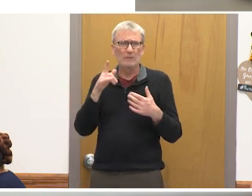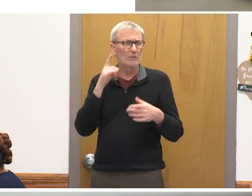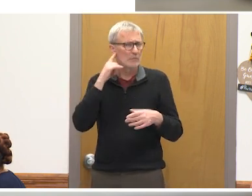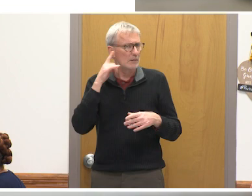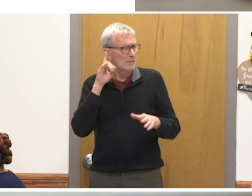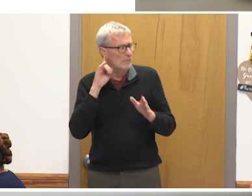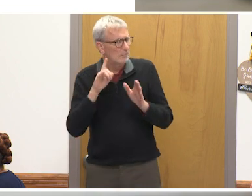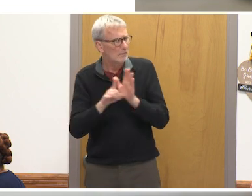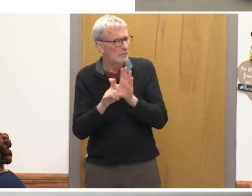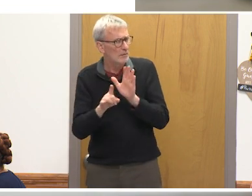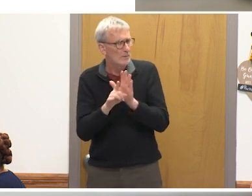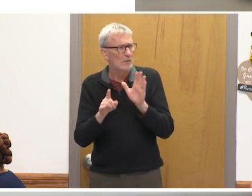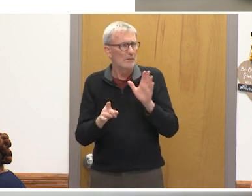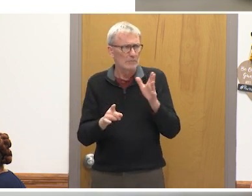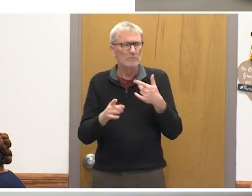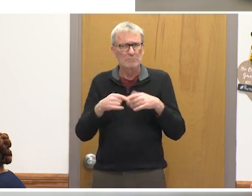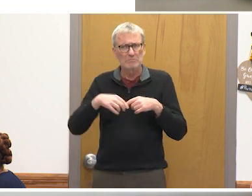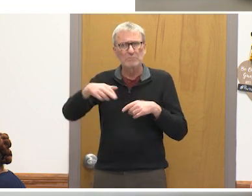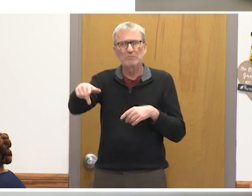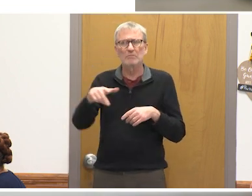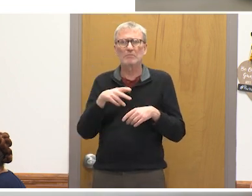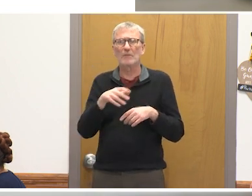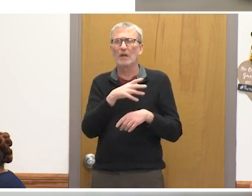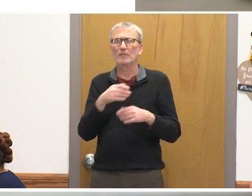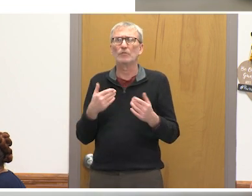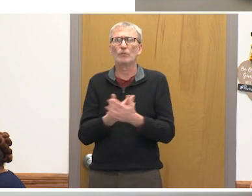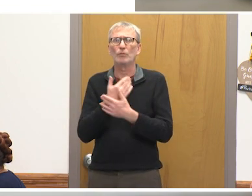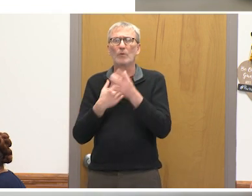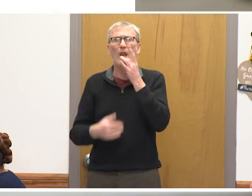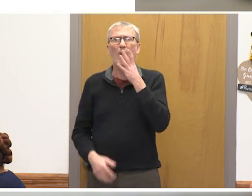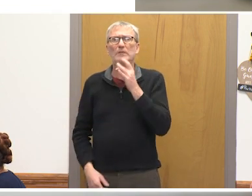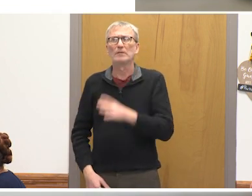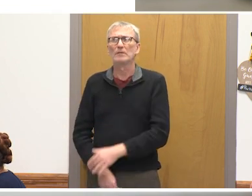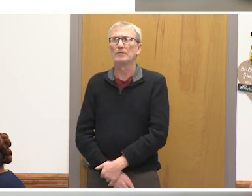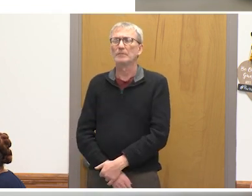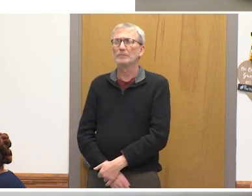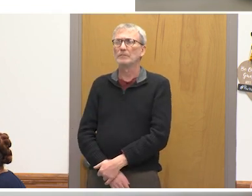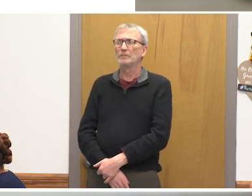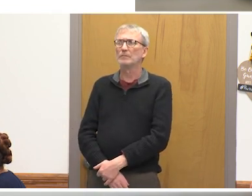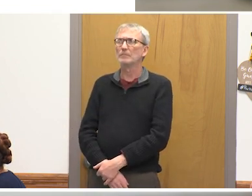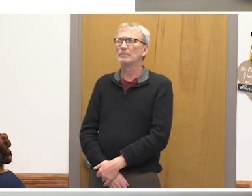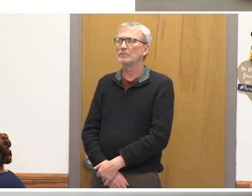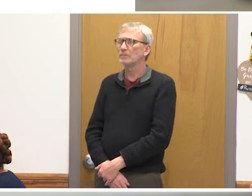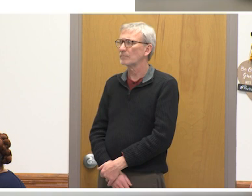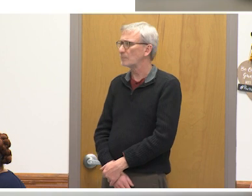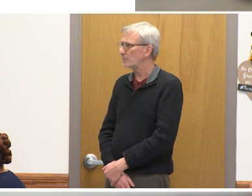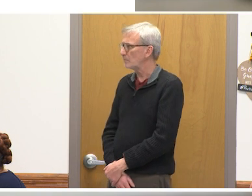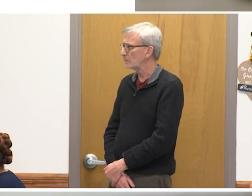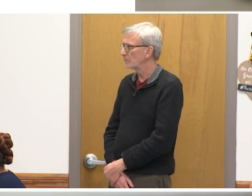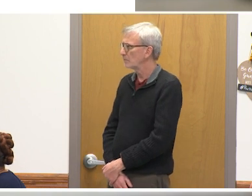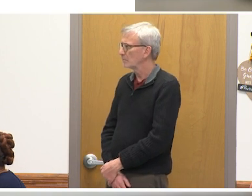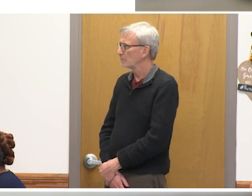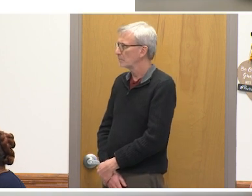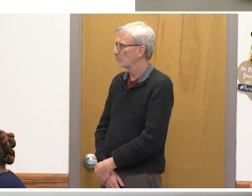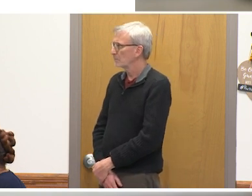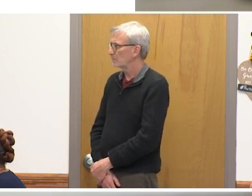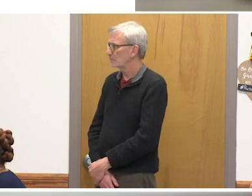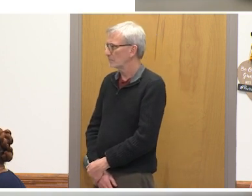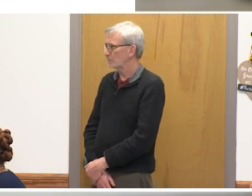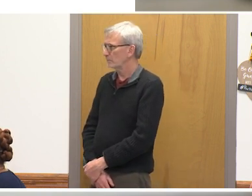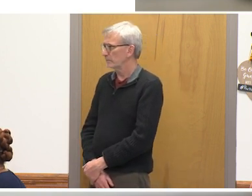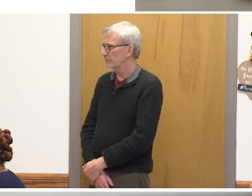audible message, and then updated street lighting up at the top. All right, so now we'll talk a little bit about